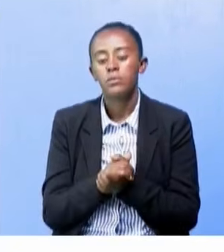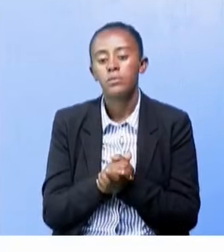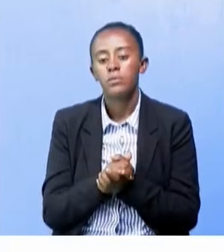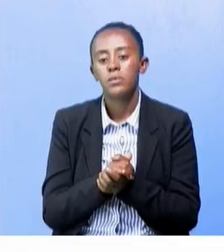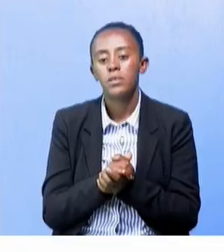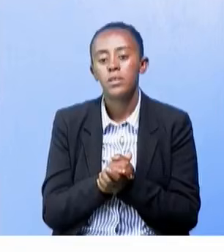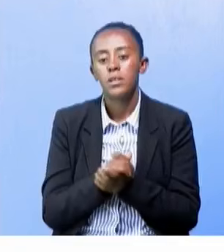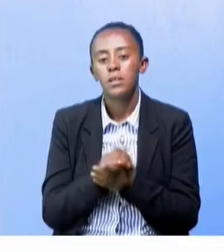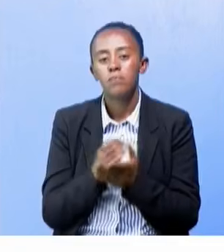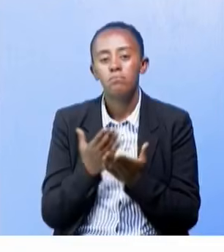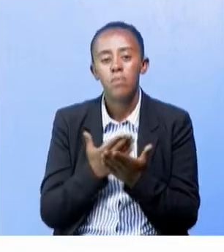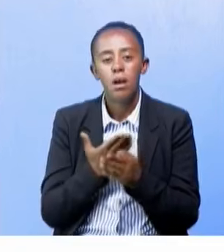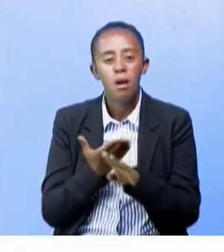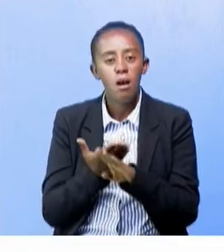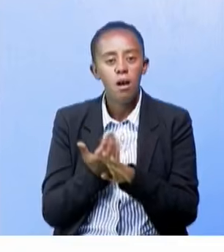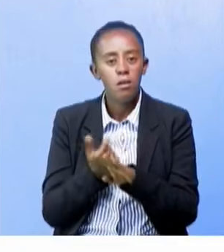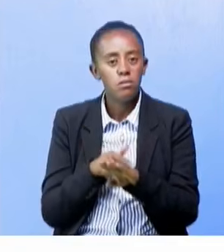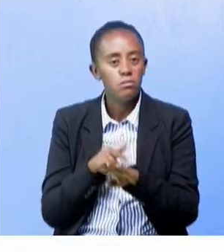early.